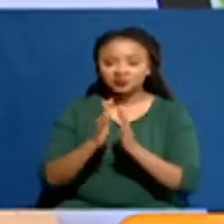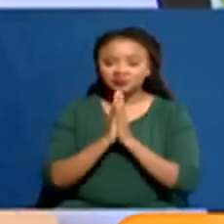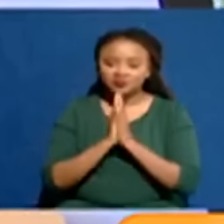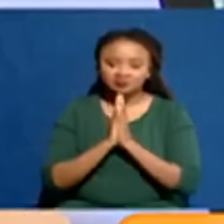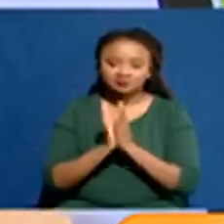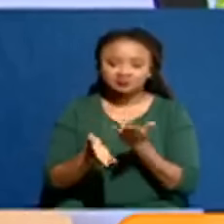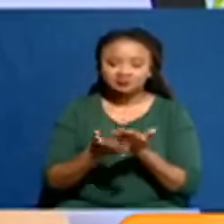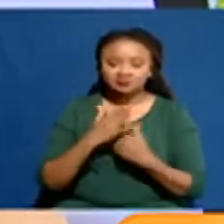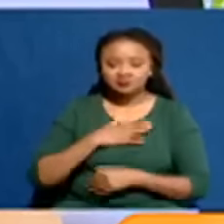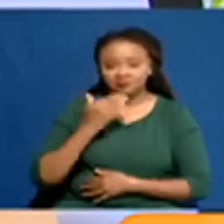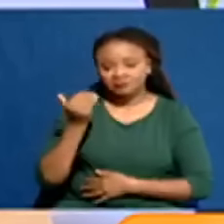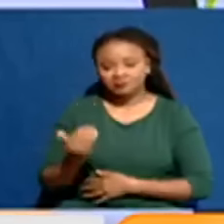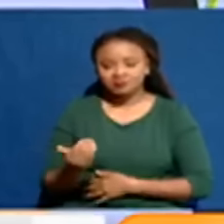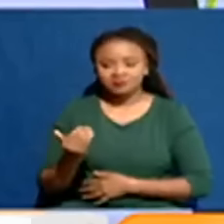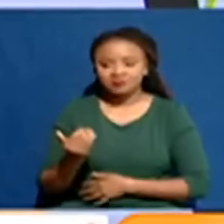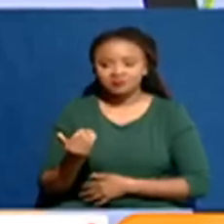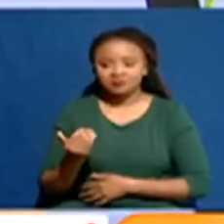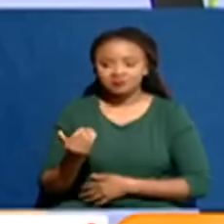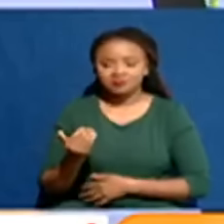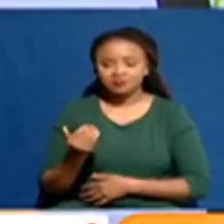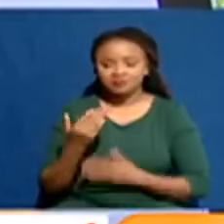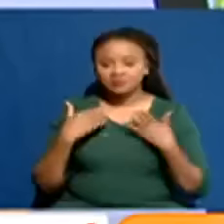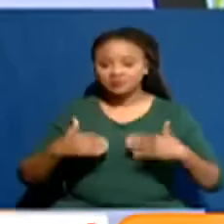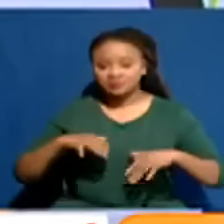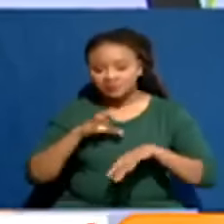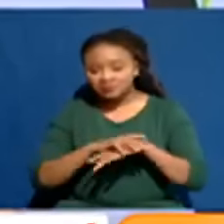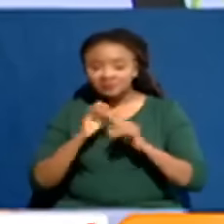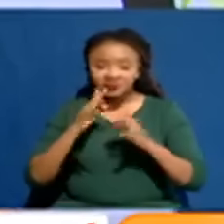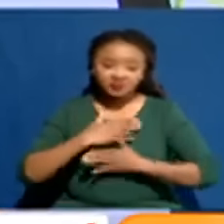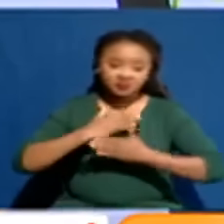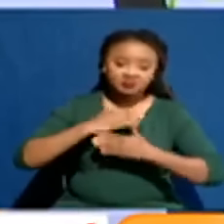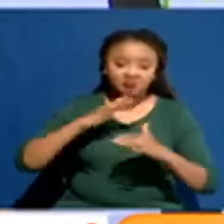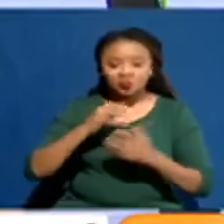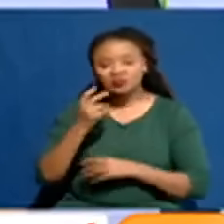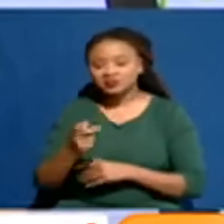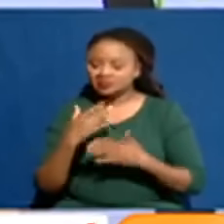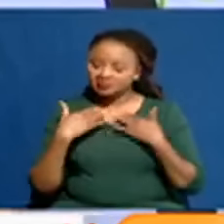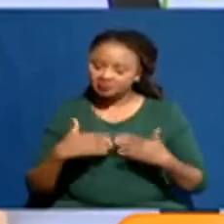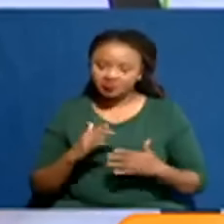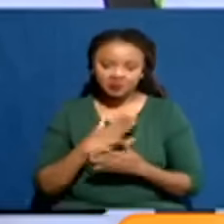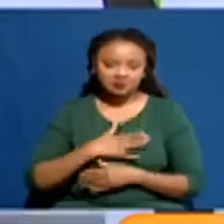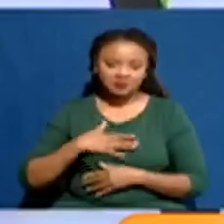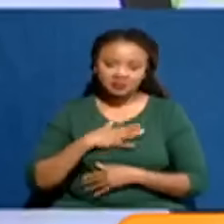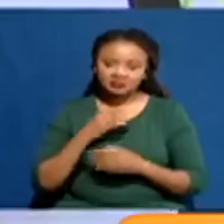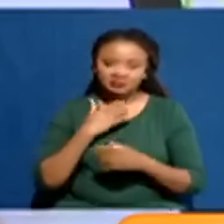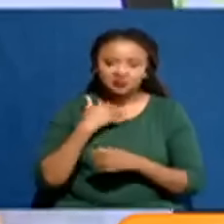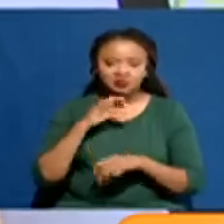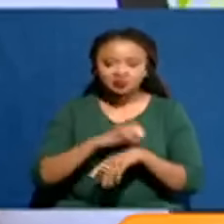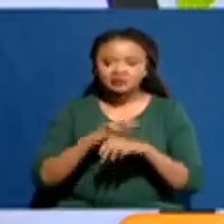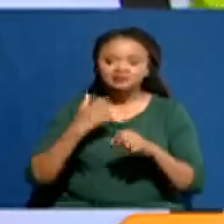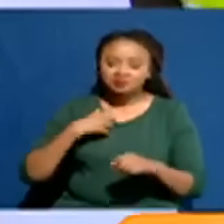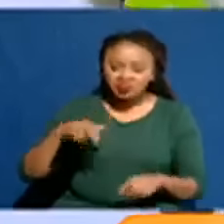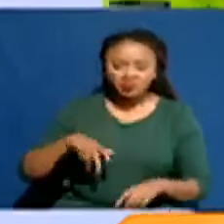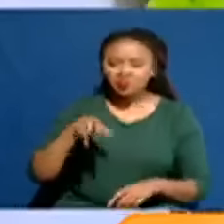wangu tu apatikane tu. Sijui kako waya mama shakufa. Ni Simone nimetembea du